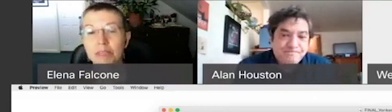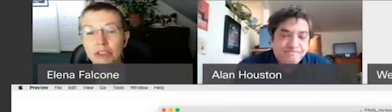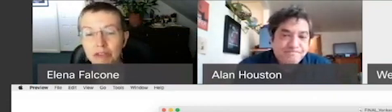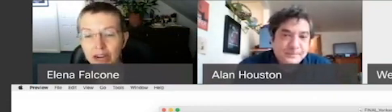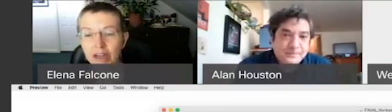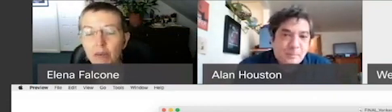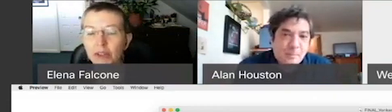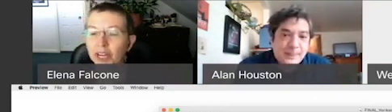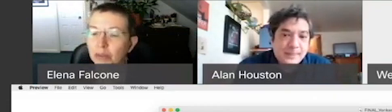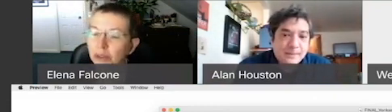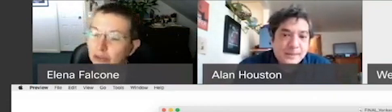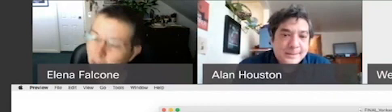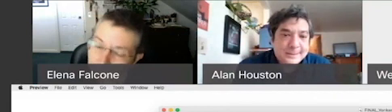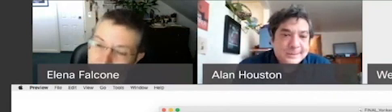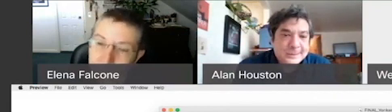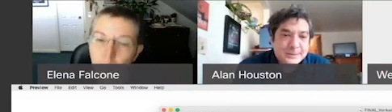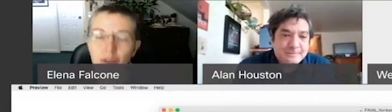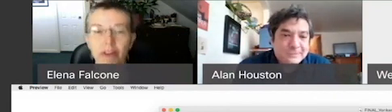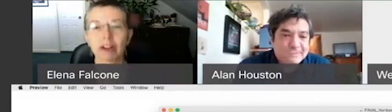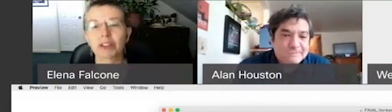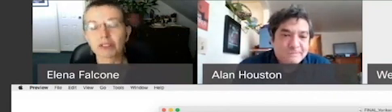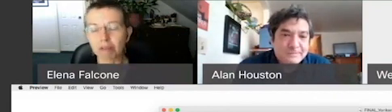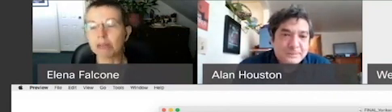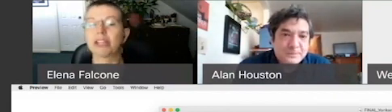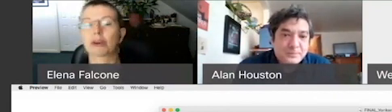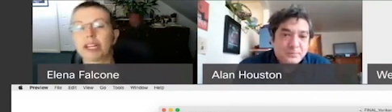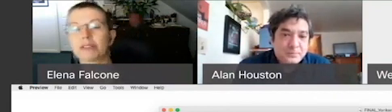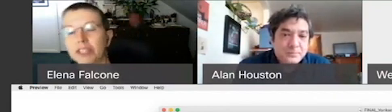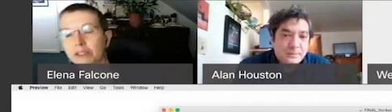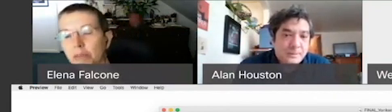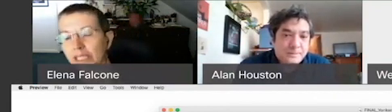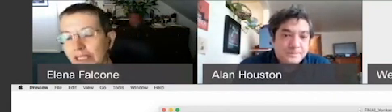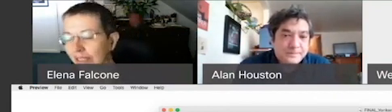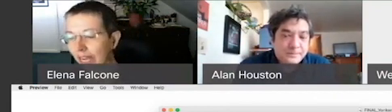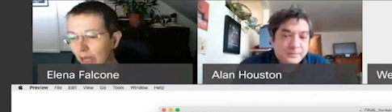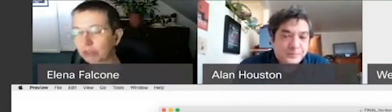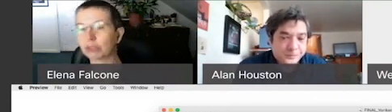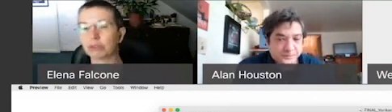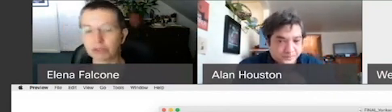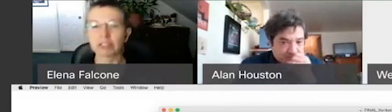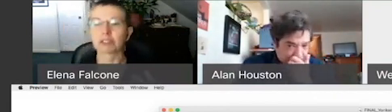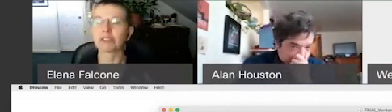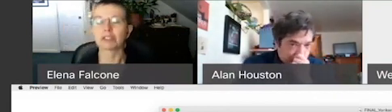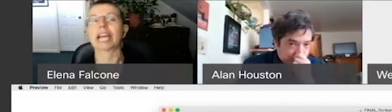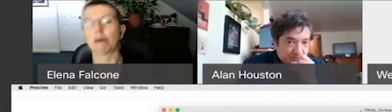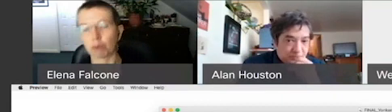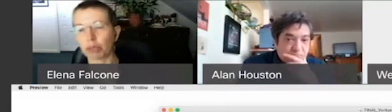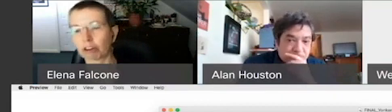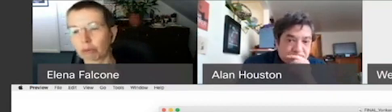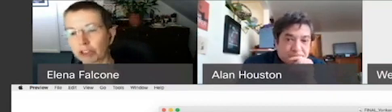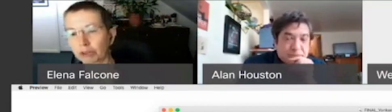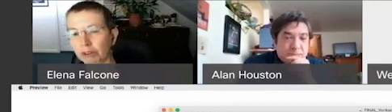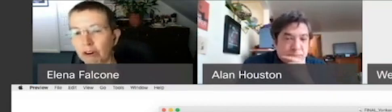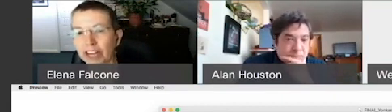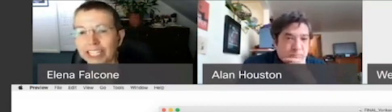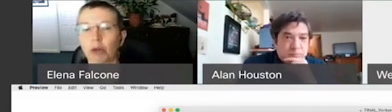when they're able to reopen and what the very many creative things that are being done now to fill the gap when our doors are not yet